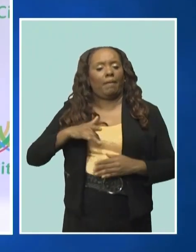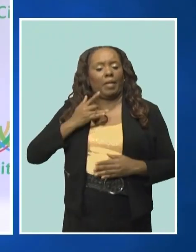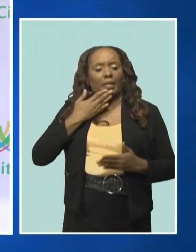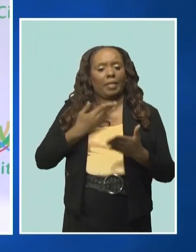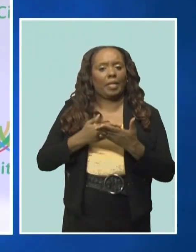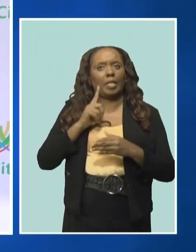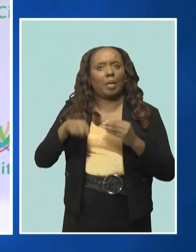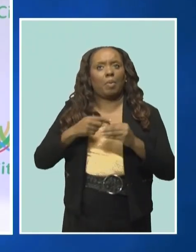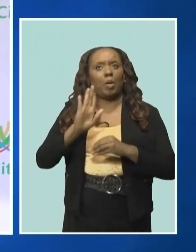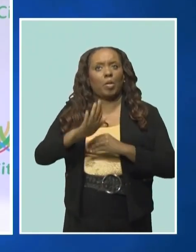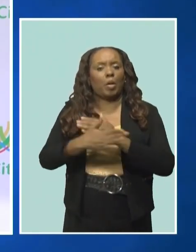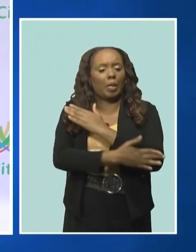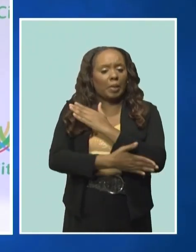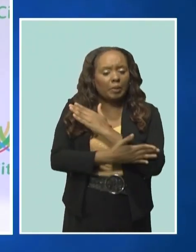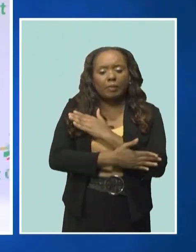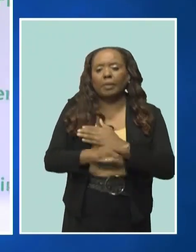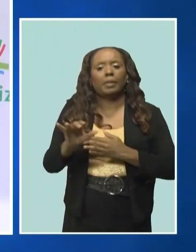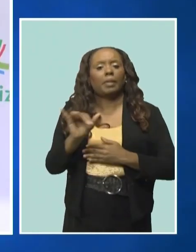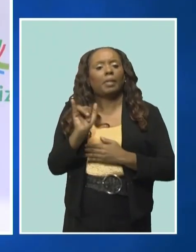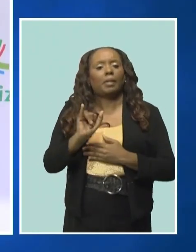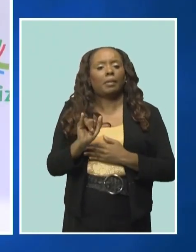together as one community.